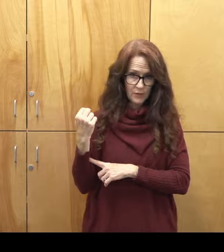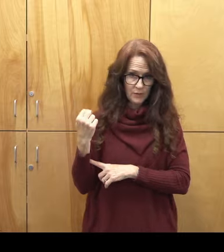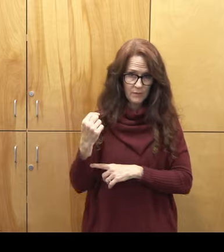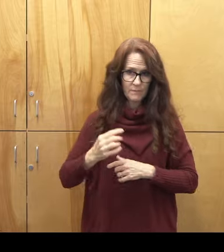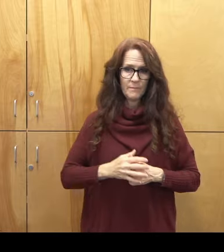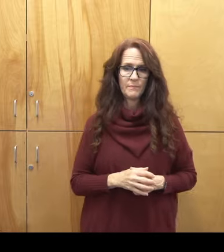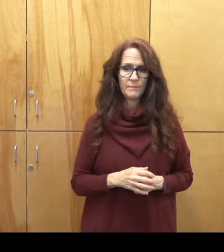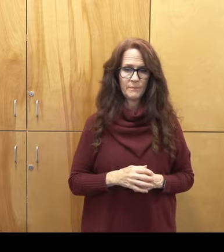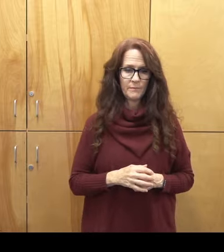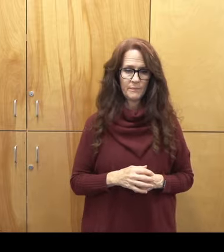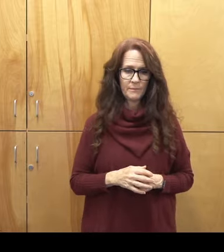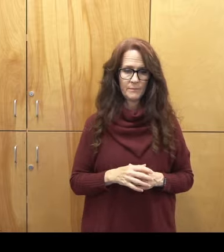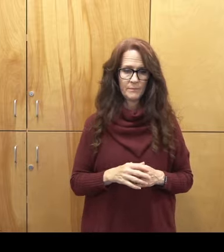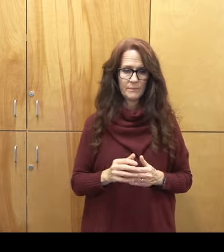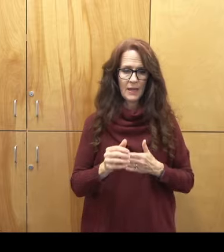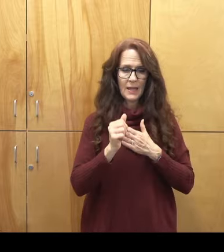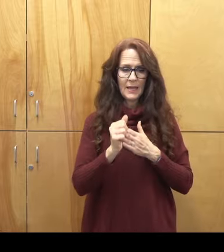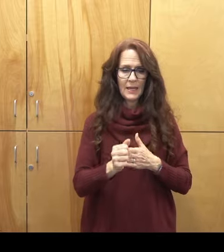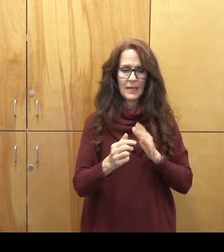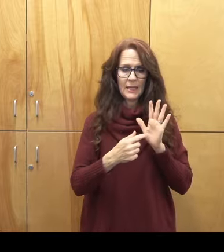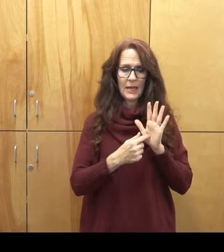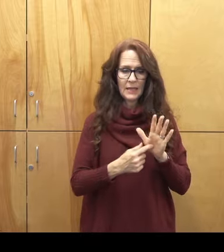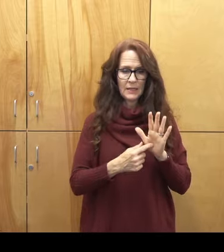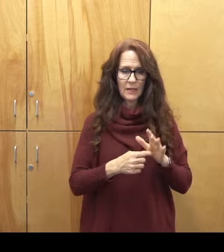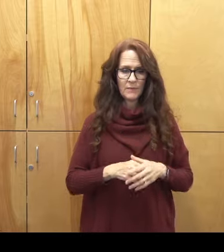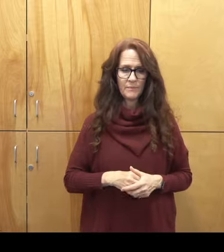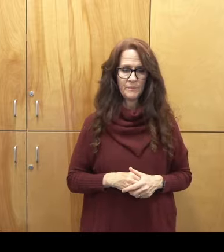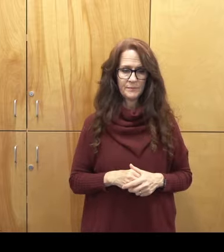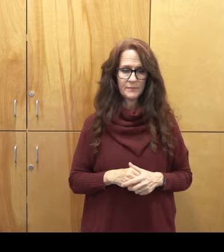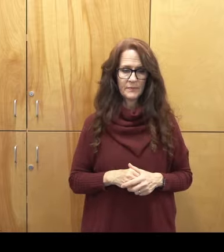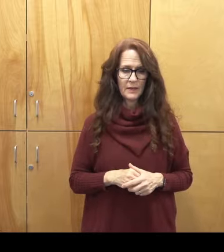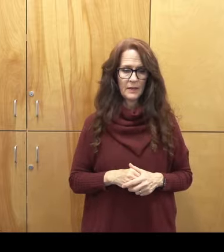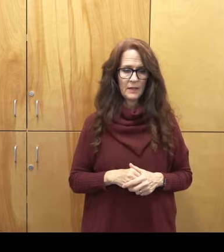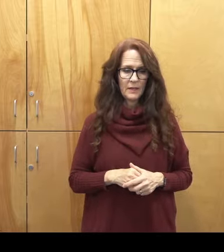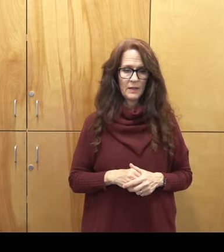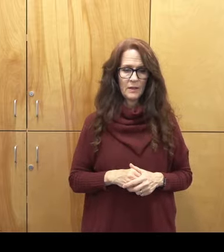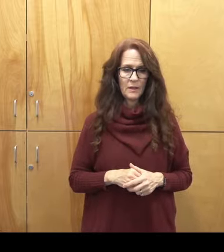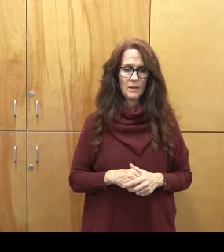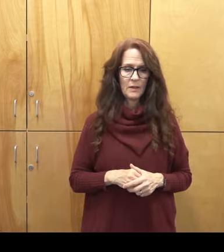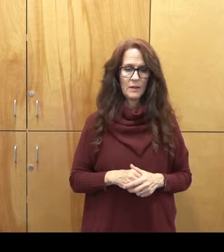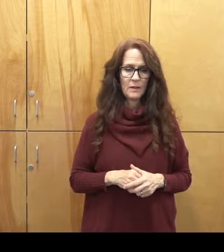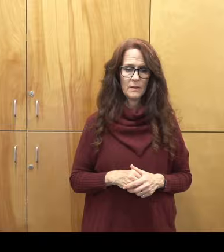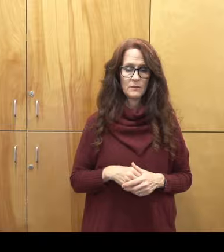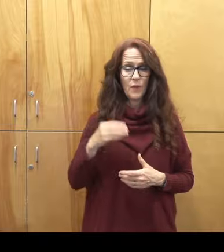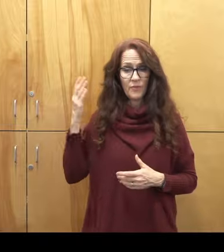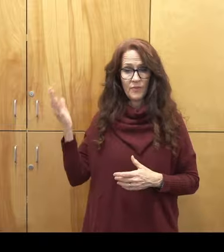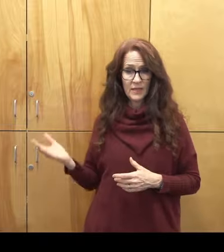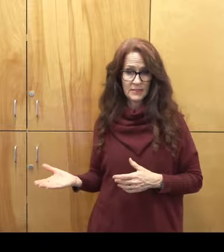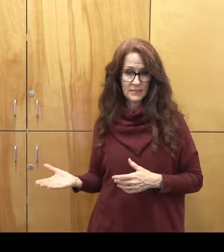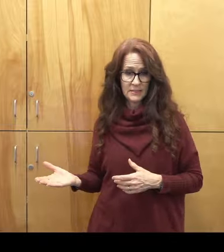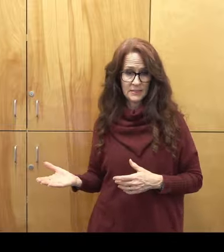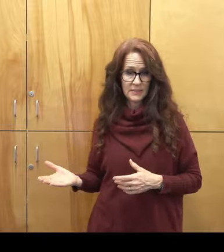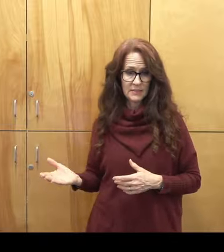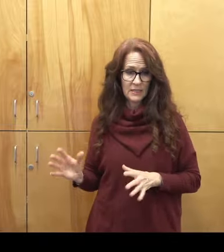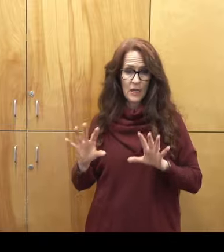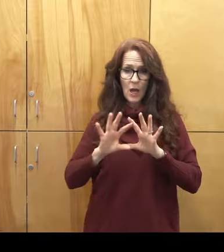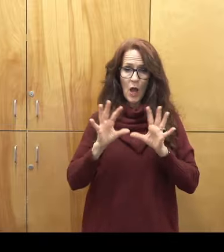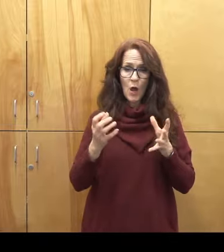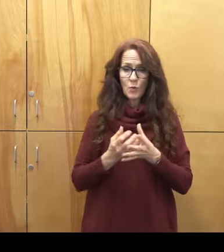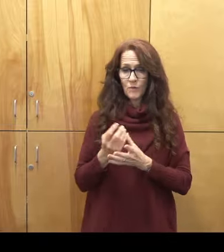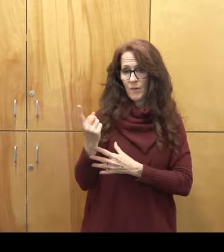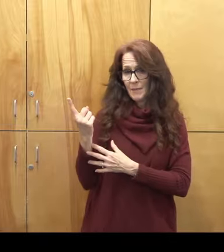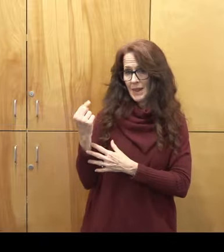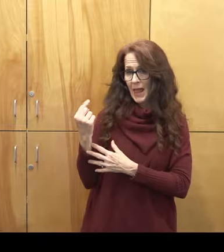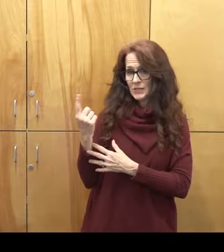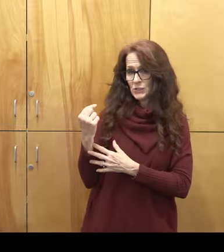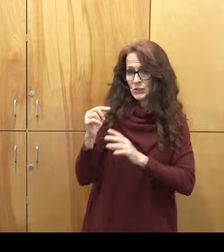So that is our leading indicator. And so what you see in front of you is really our group from last year. So when